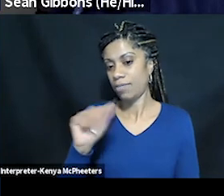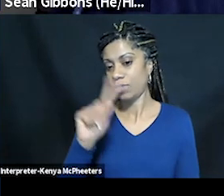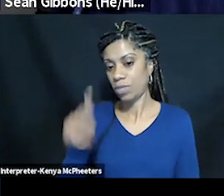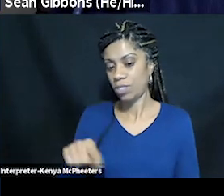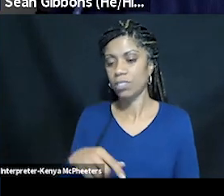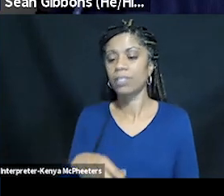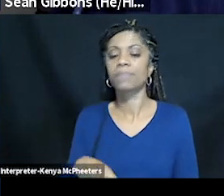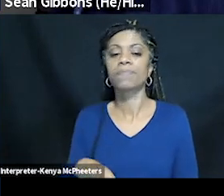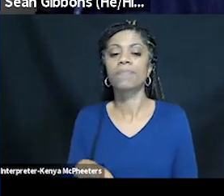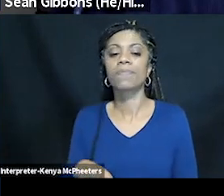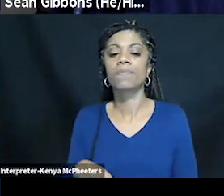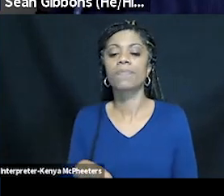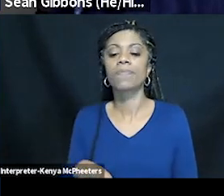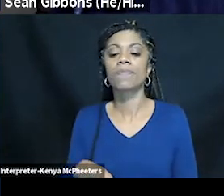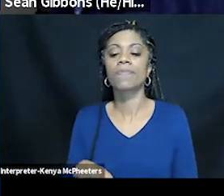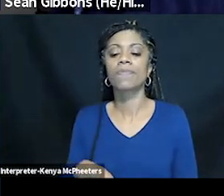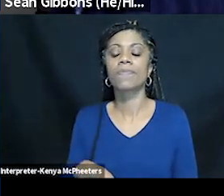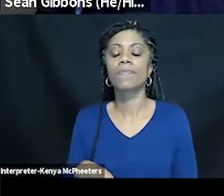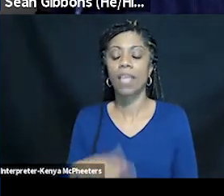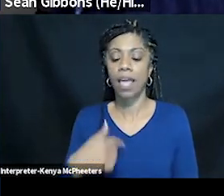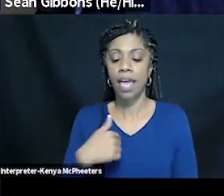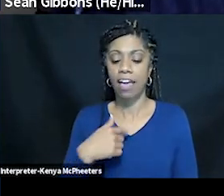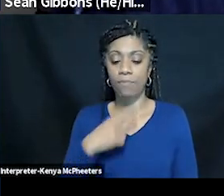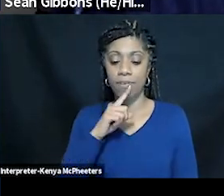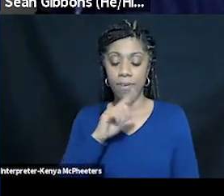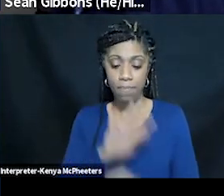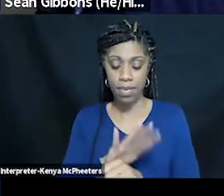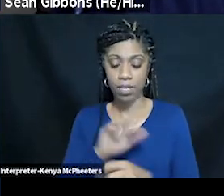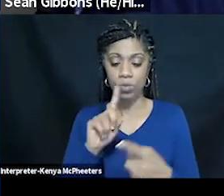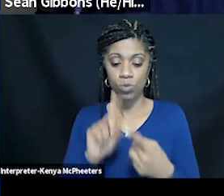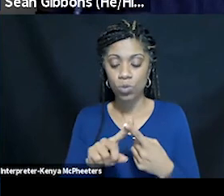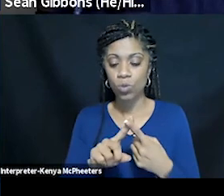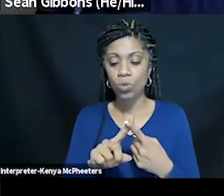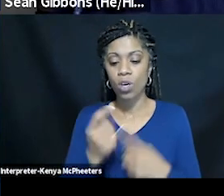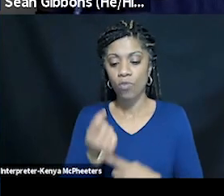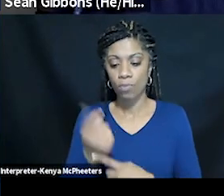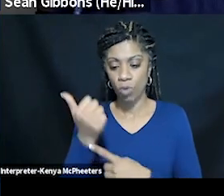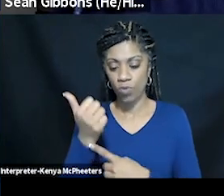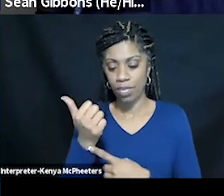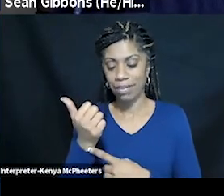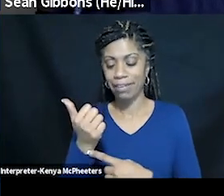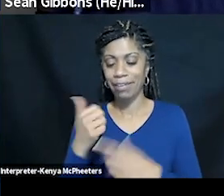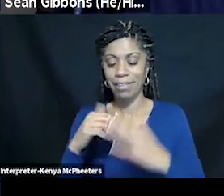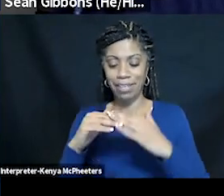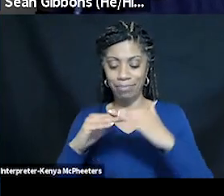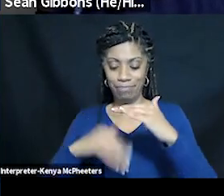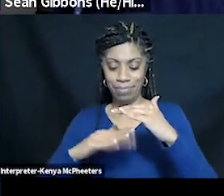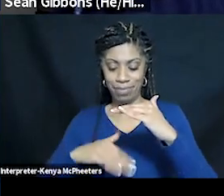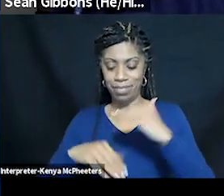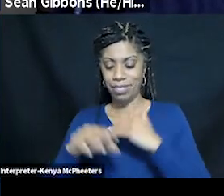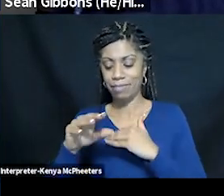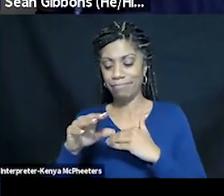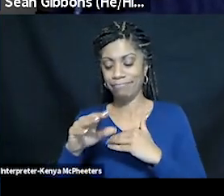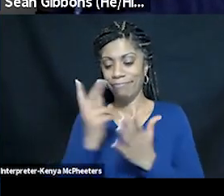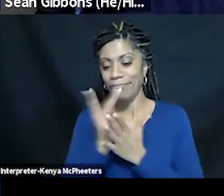been committed to removing deficit framing from our org's writing this year, but I always run into obstacles in talking about students'